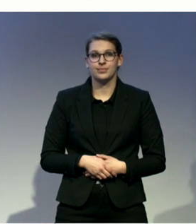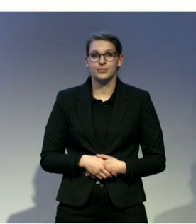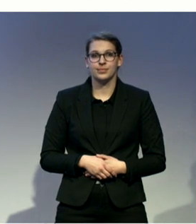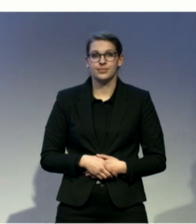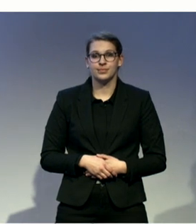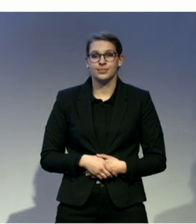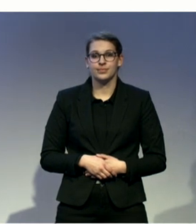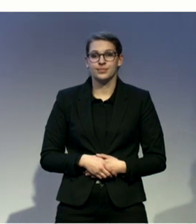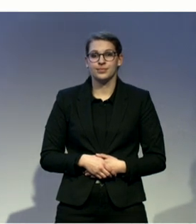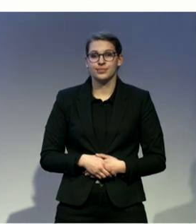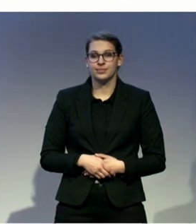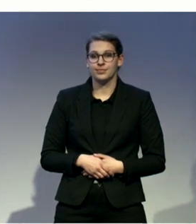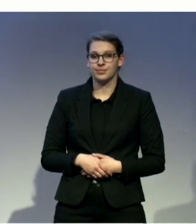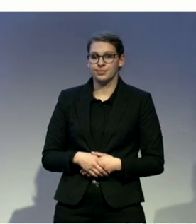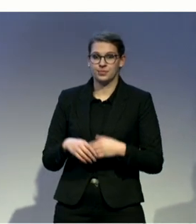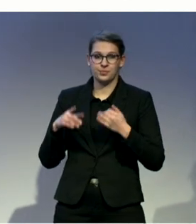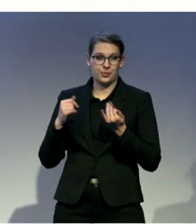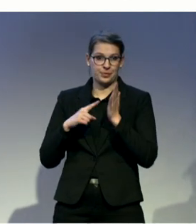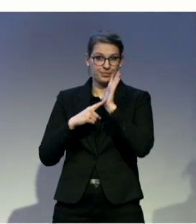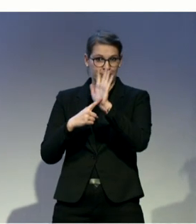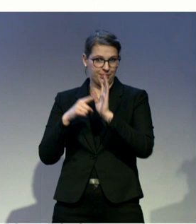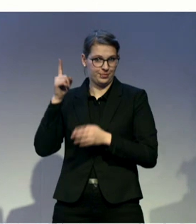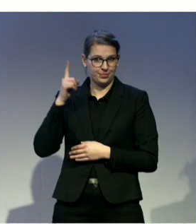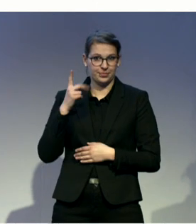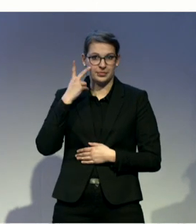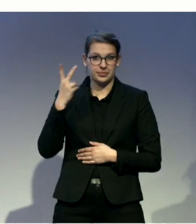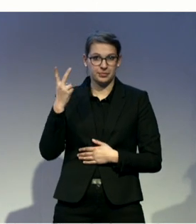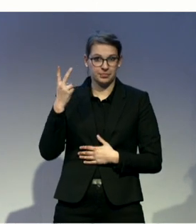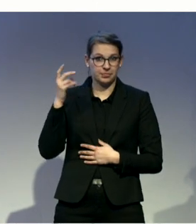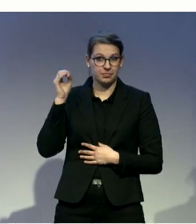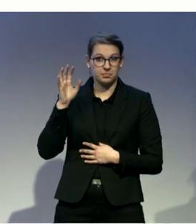presentation material is about the housing of